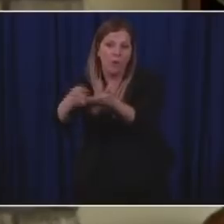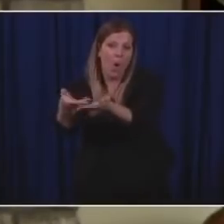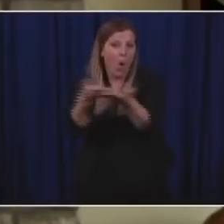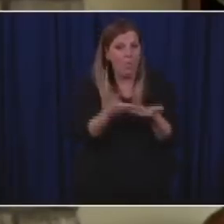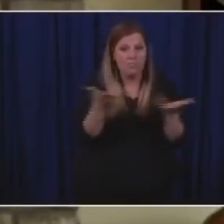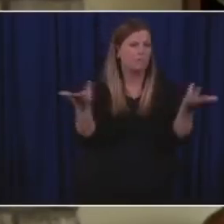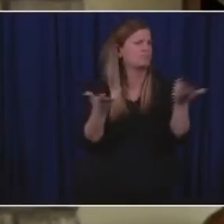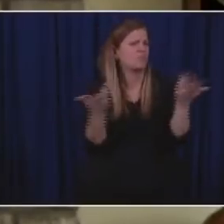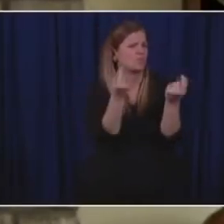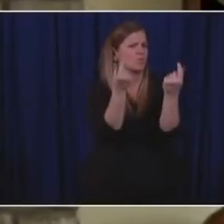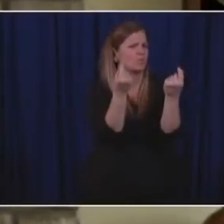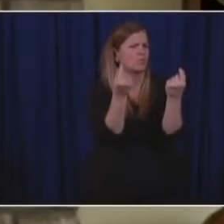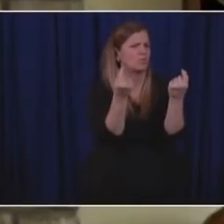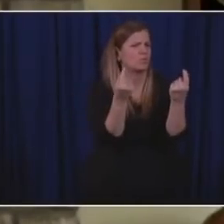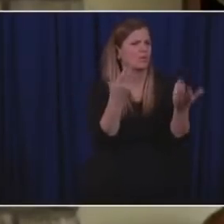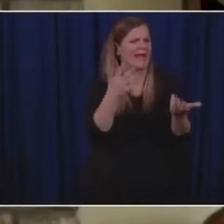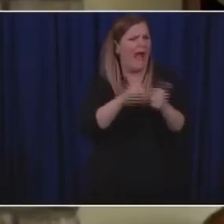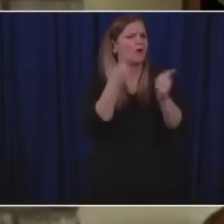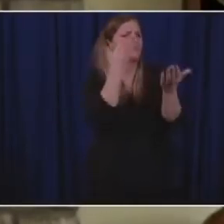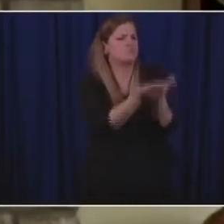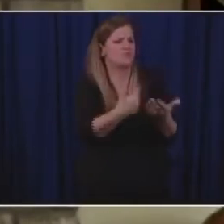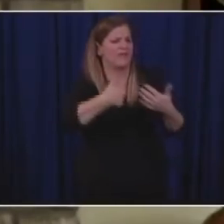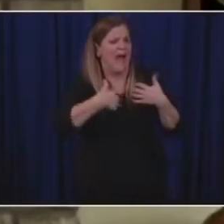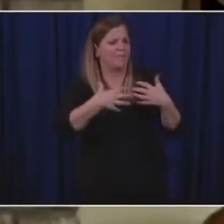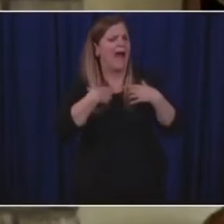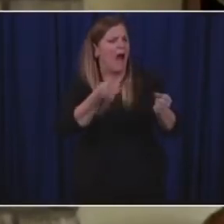Well, if you look at the first group,